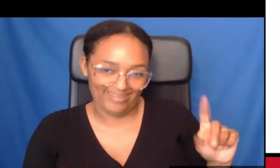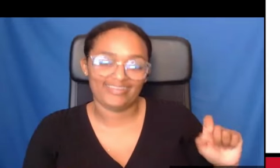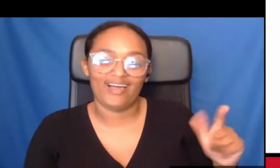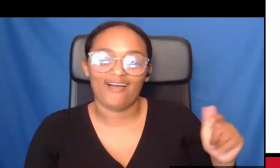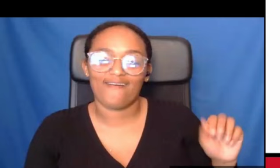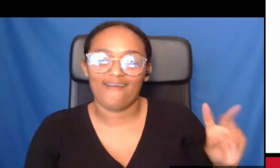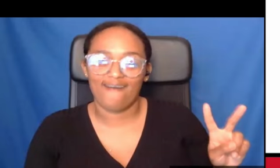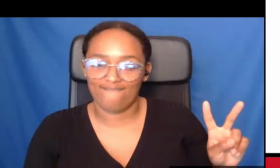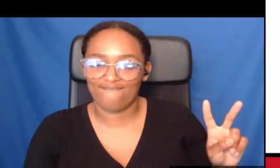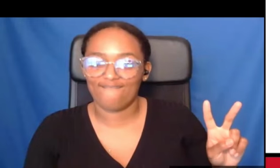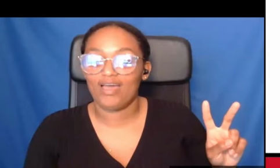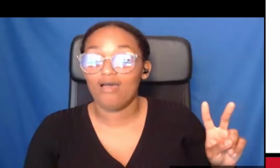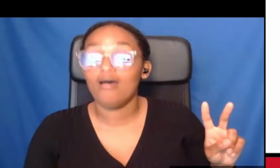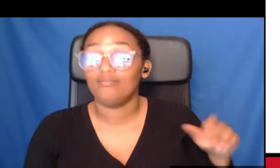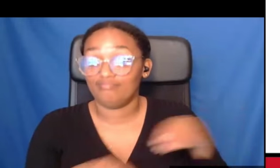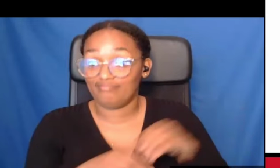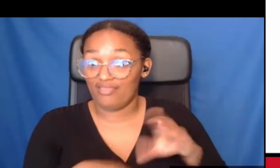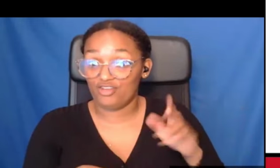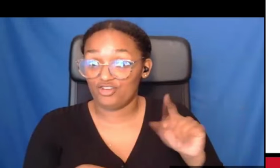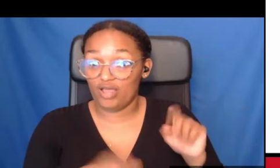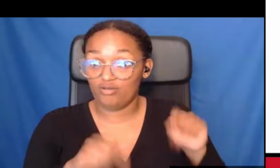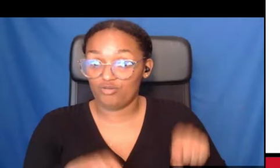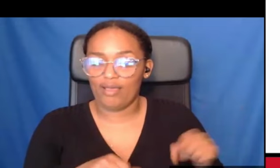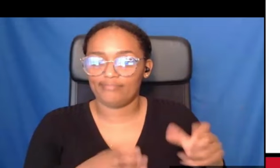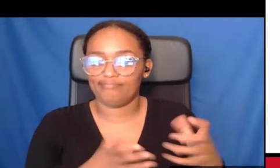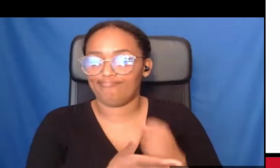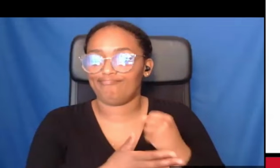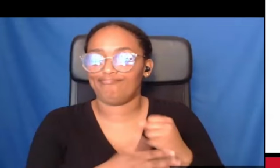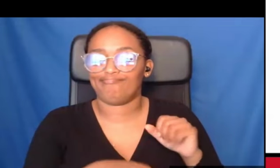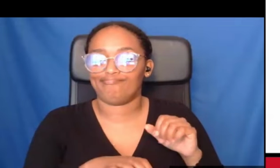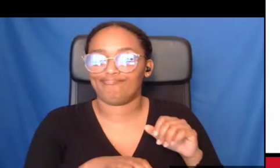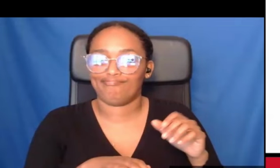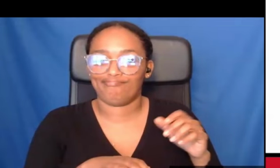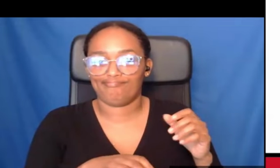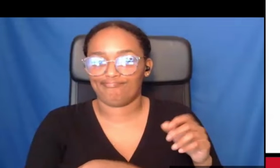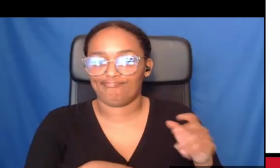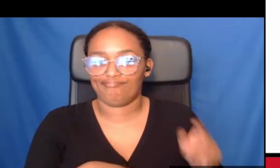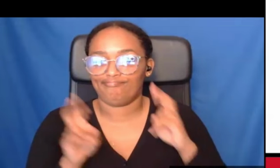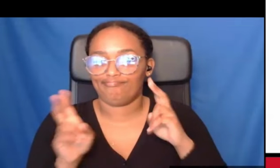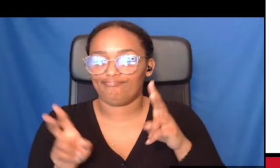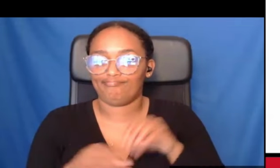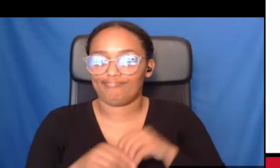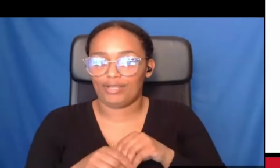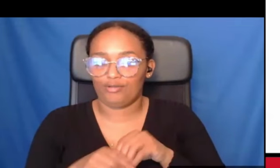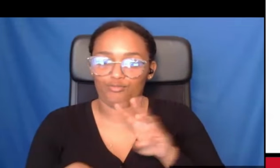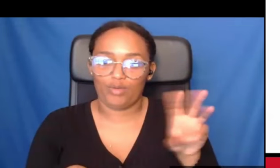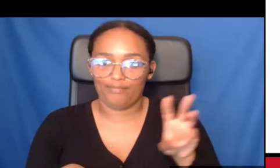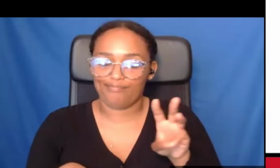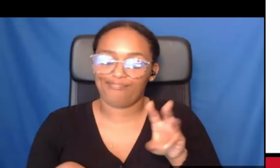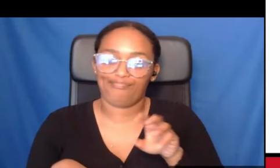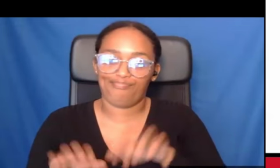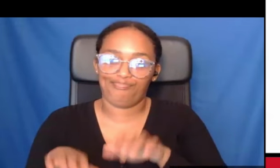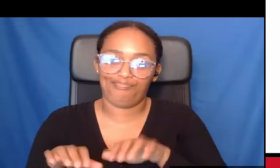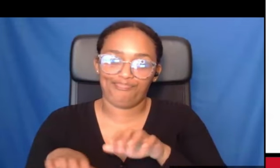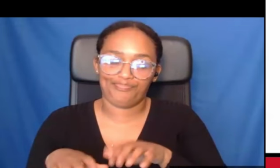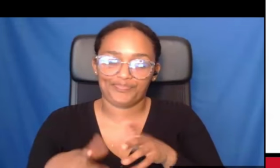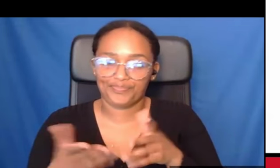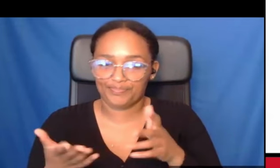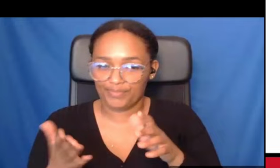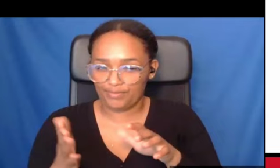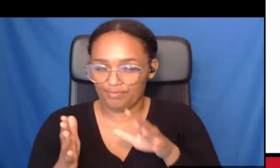so you can grab it and jot it down if you need to, uh, if it makes sense. But just so you know,